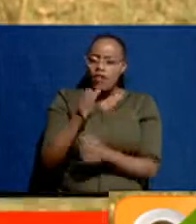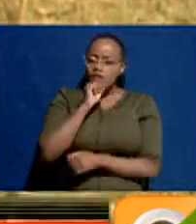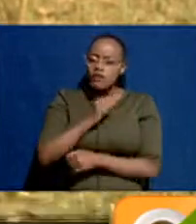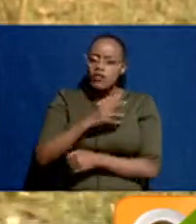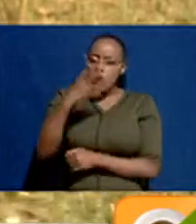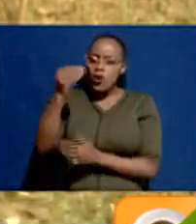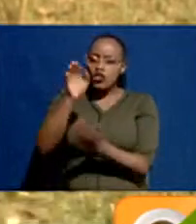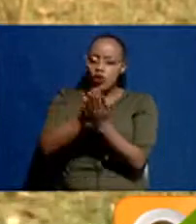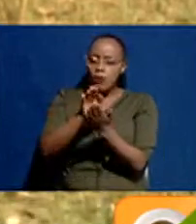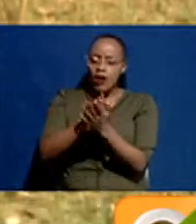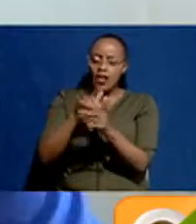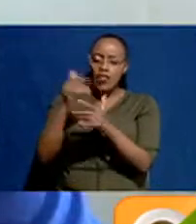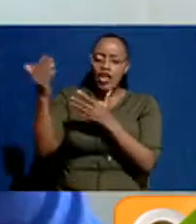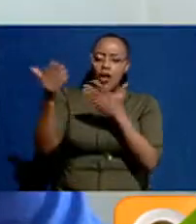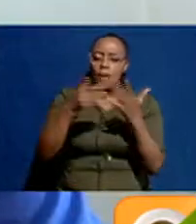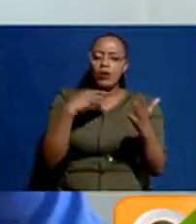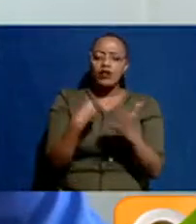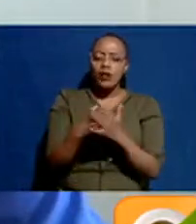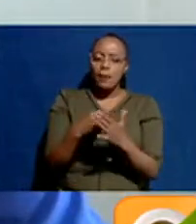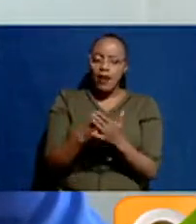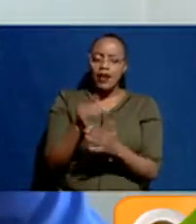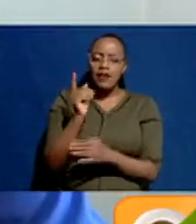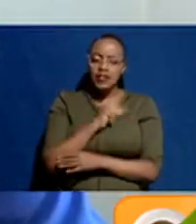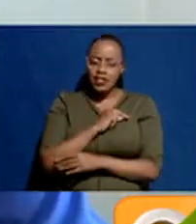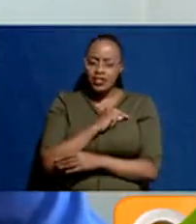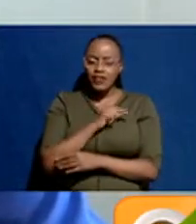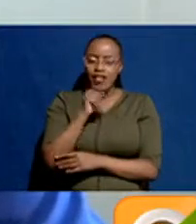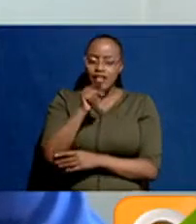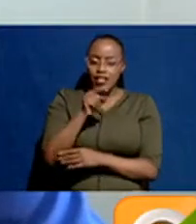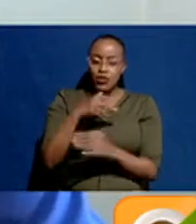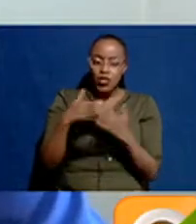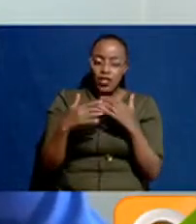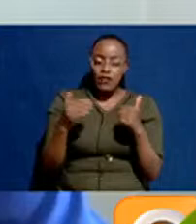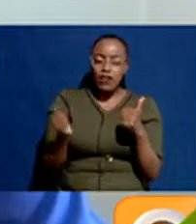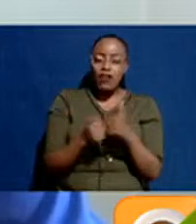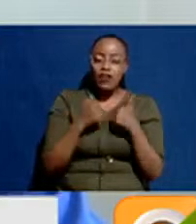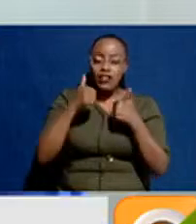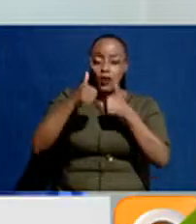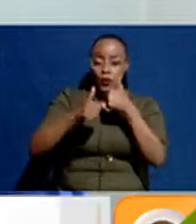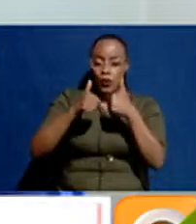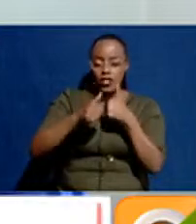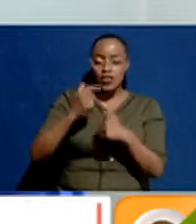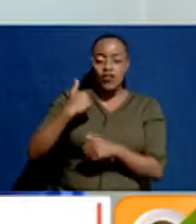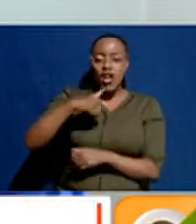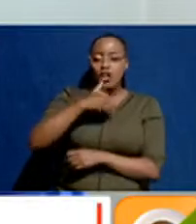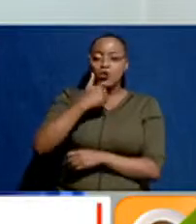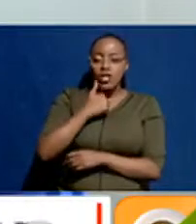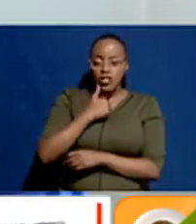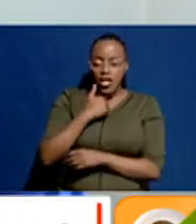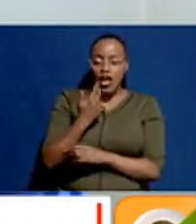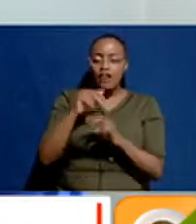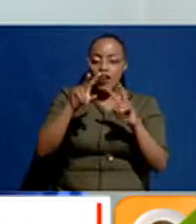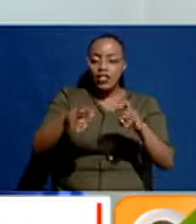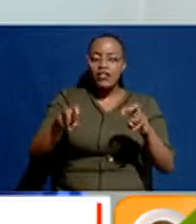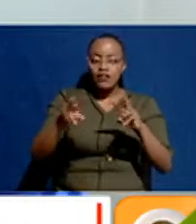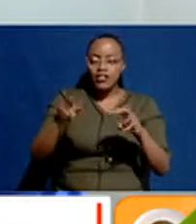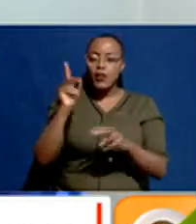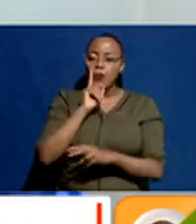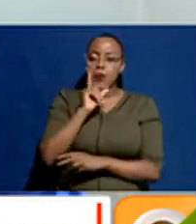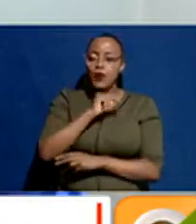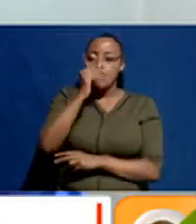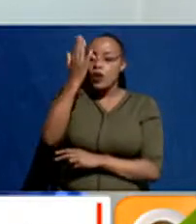Jumatano kwa benki akaleta pesa. Very unfortunate incident which we have launched investigation so